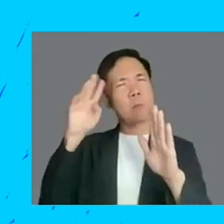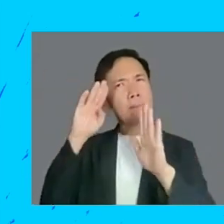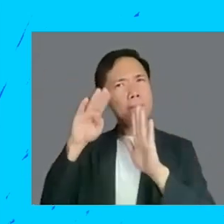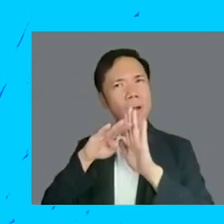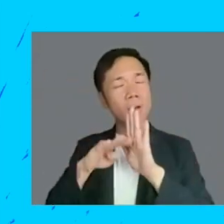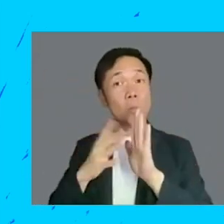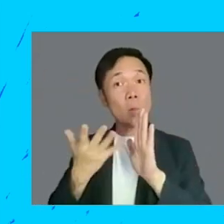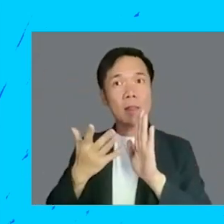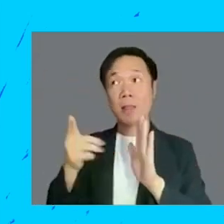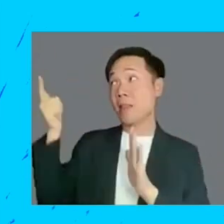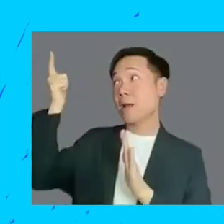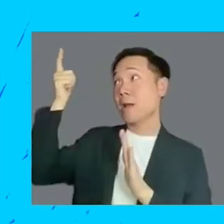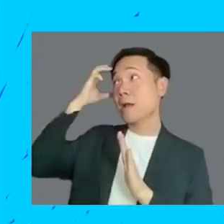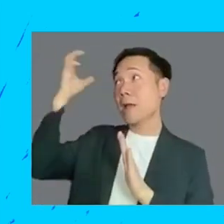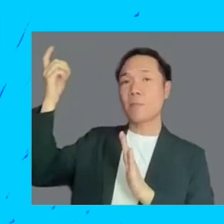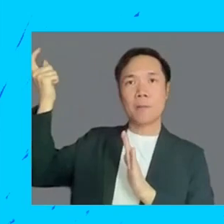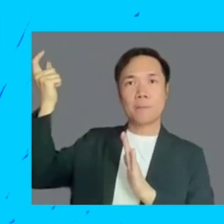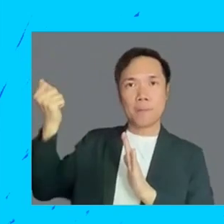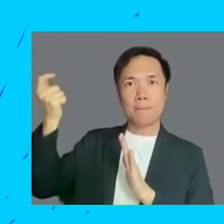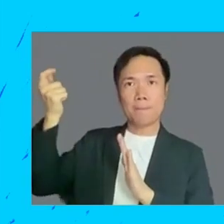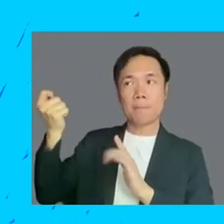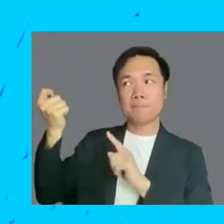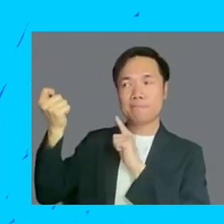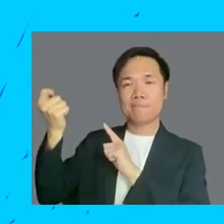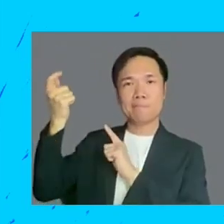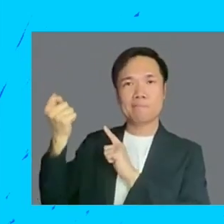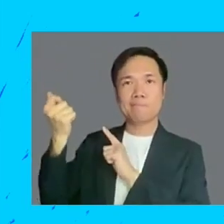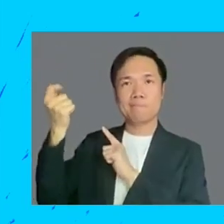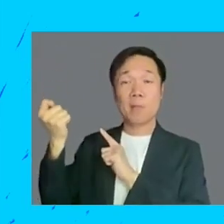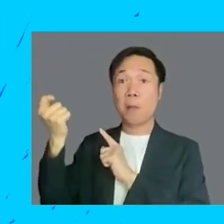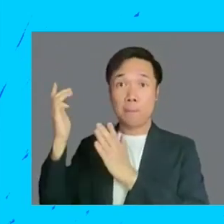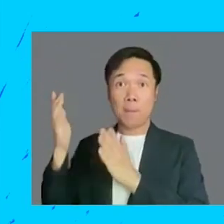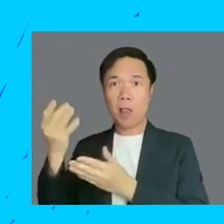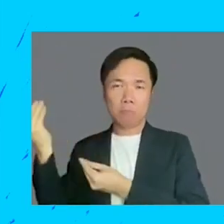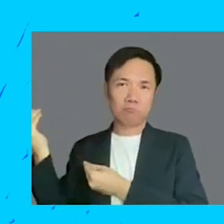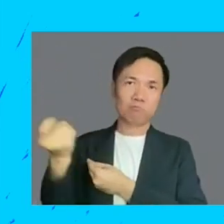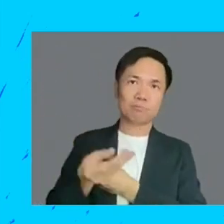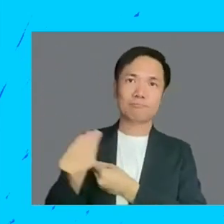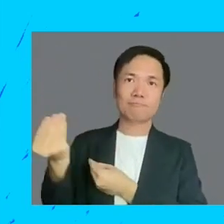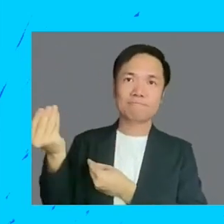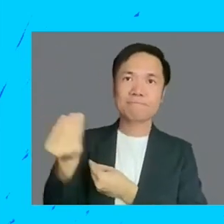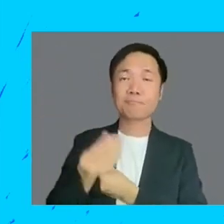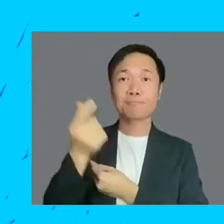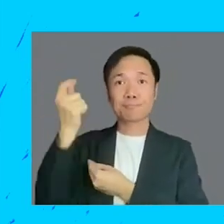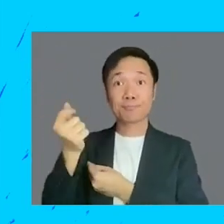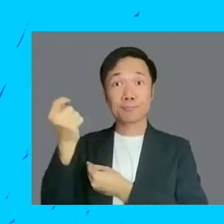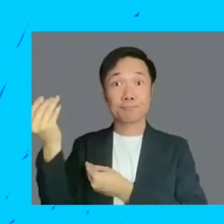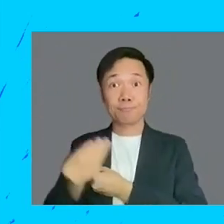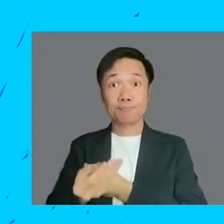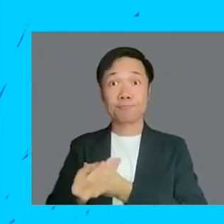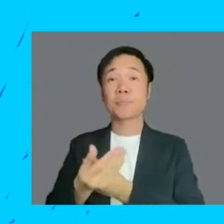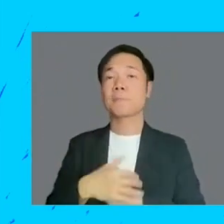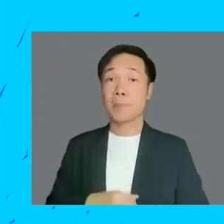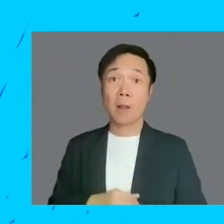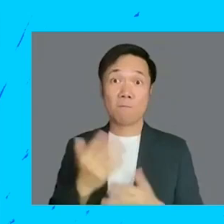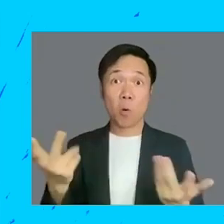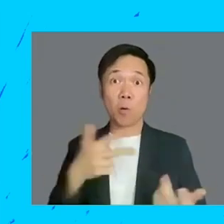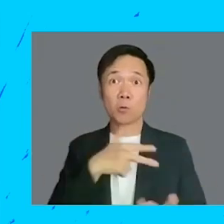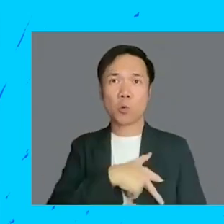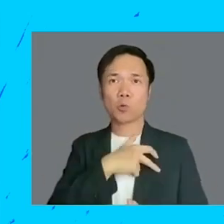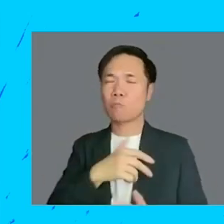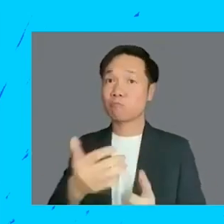results areas. Social protection is defined as the set of policies and programs aimed at preventing